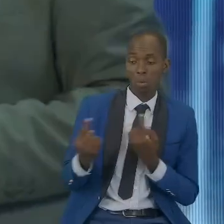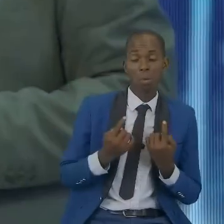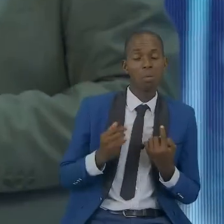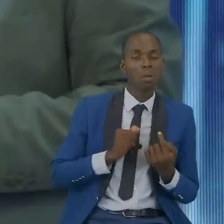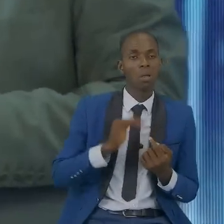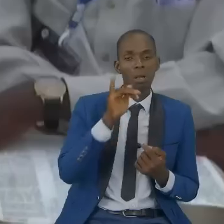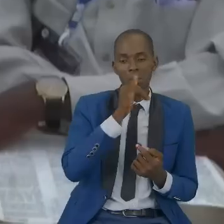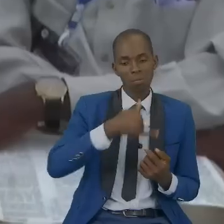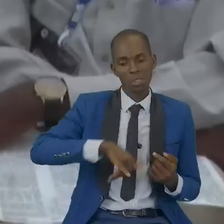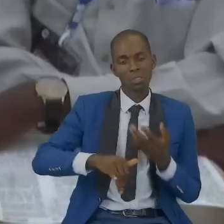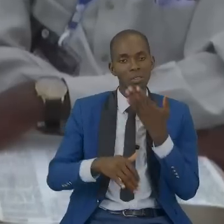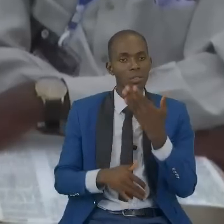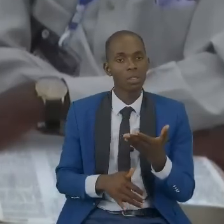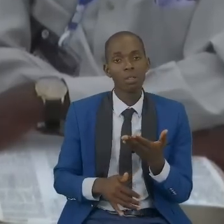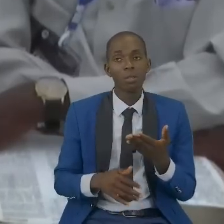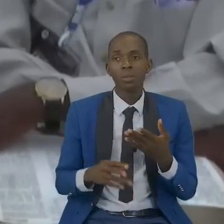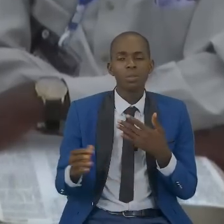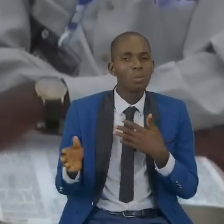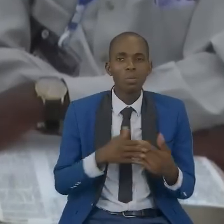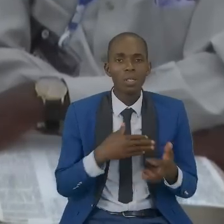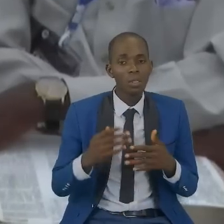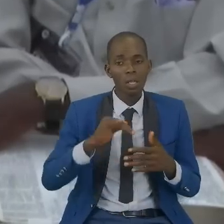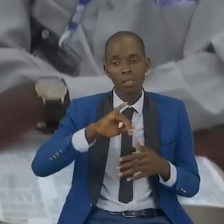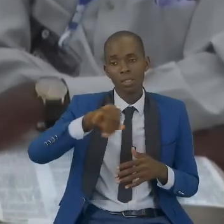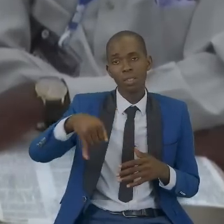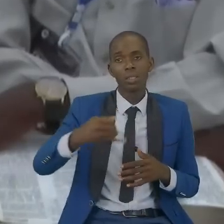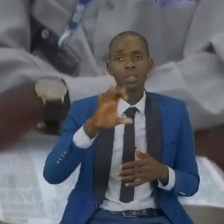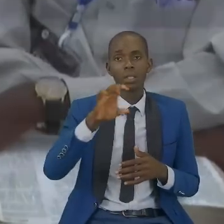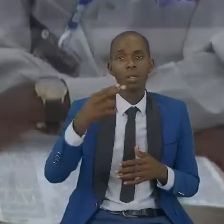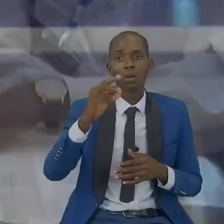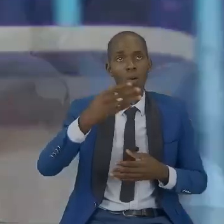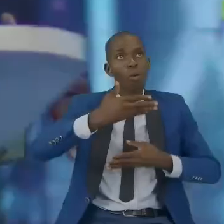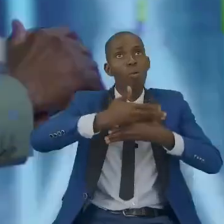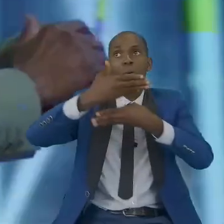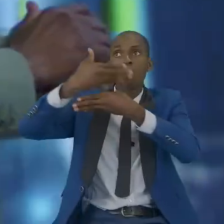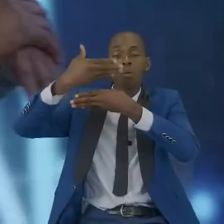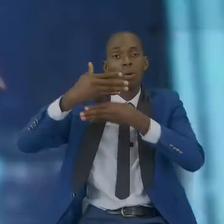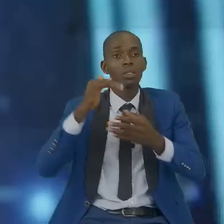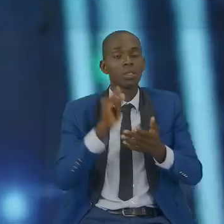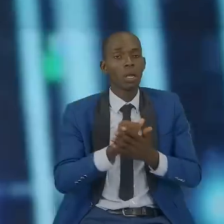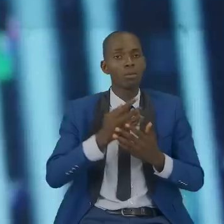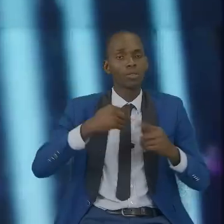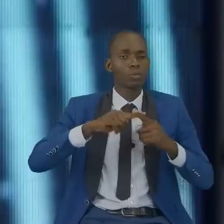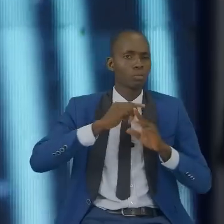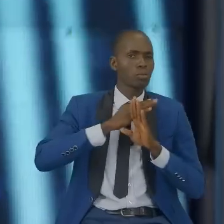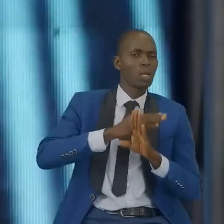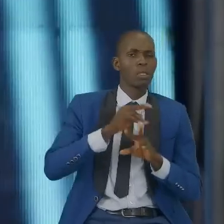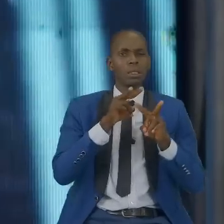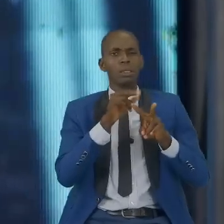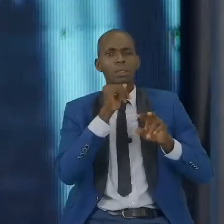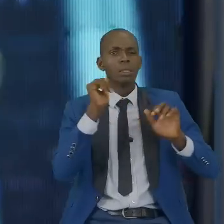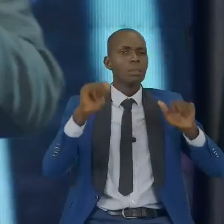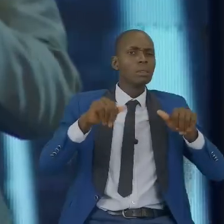still there. Whatever Jericho wall may surround you, and it looks an impossible